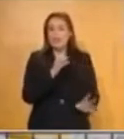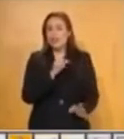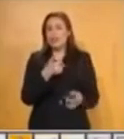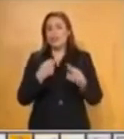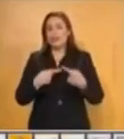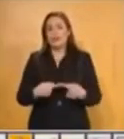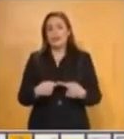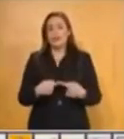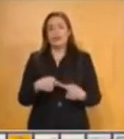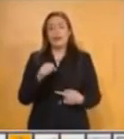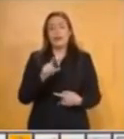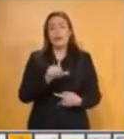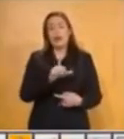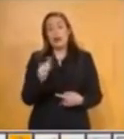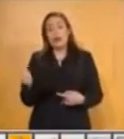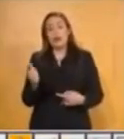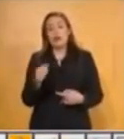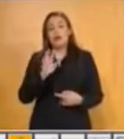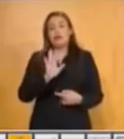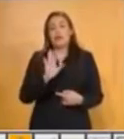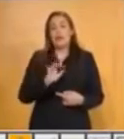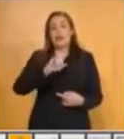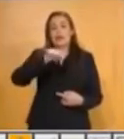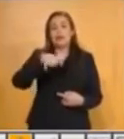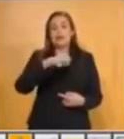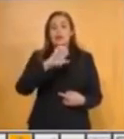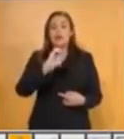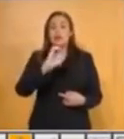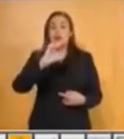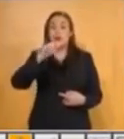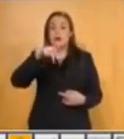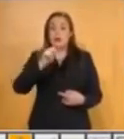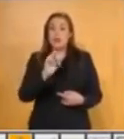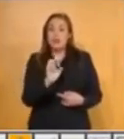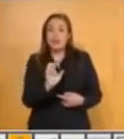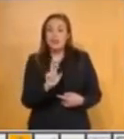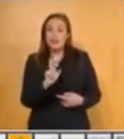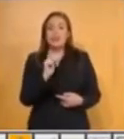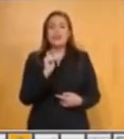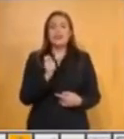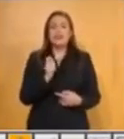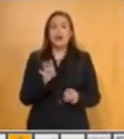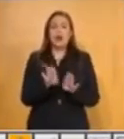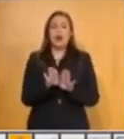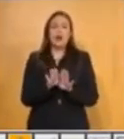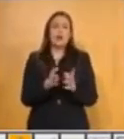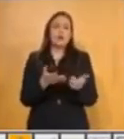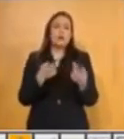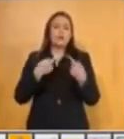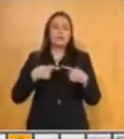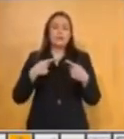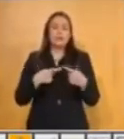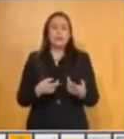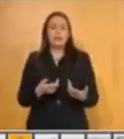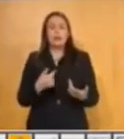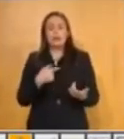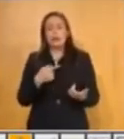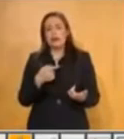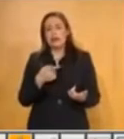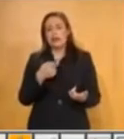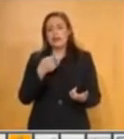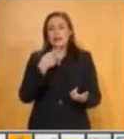have joker, that it's similar, and it's the name. Also, it's the name of one of the most